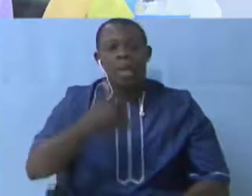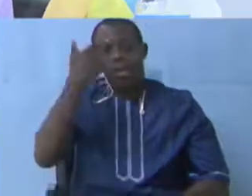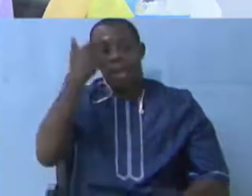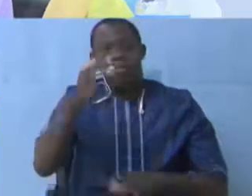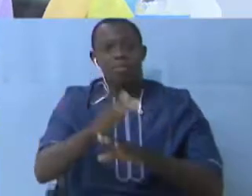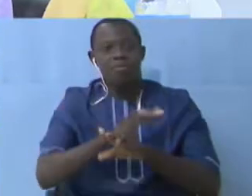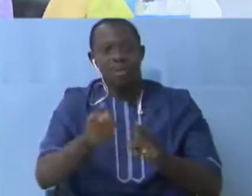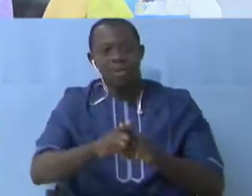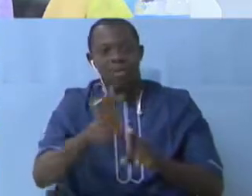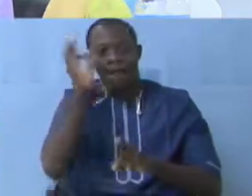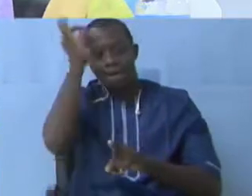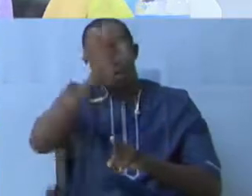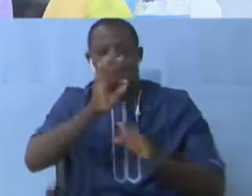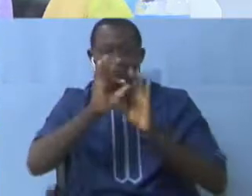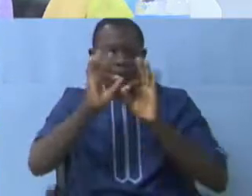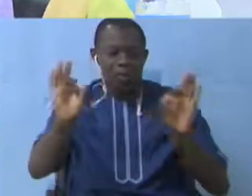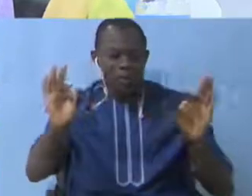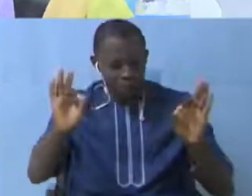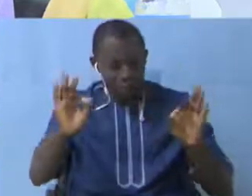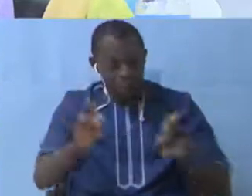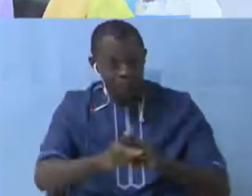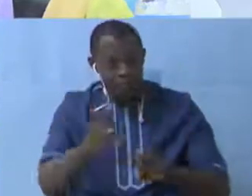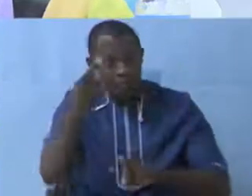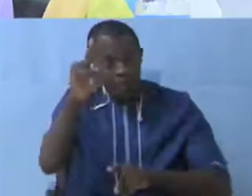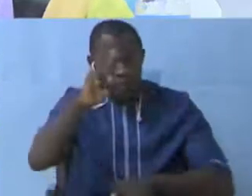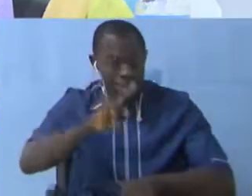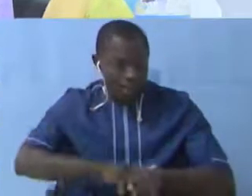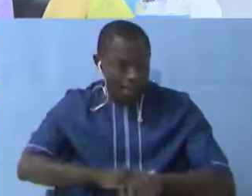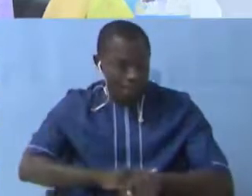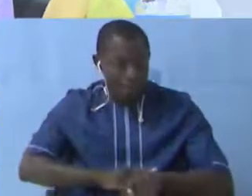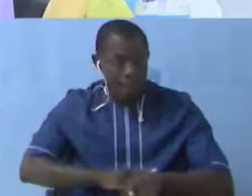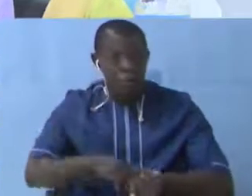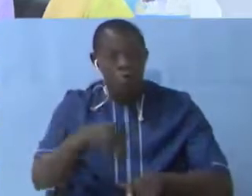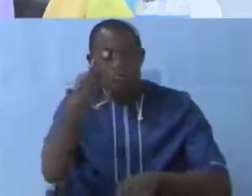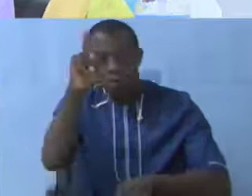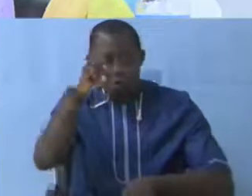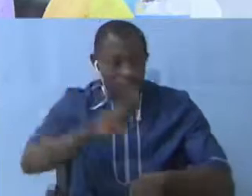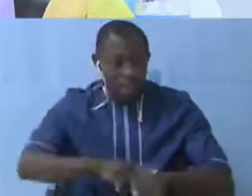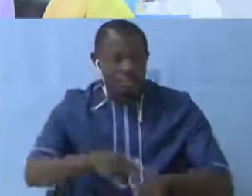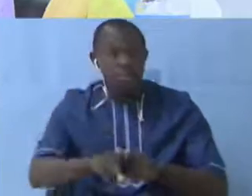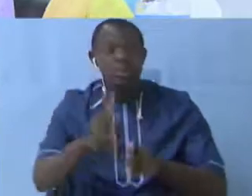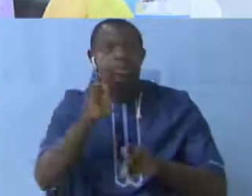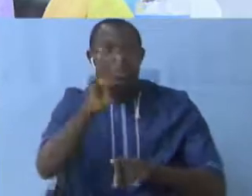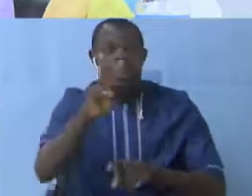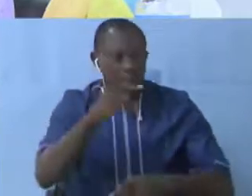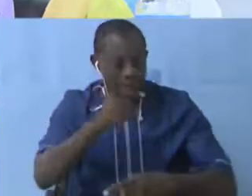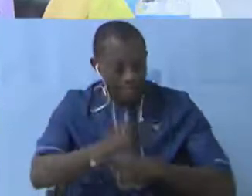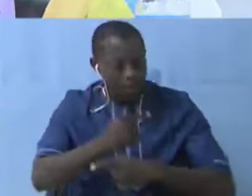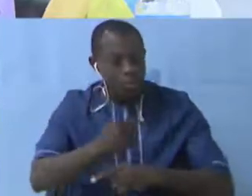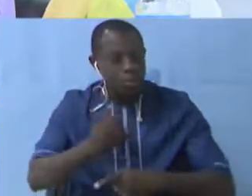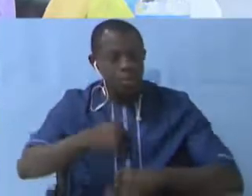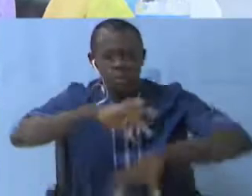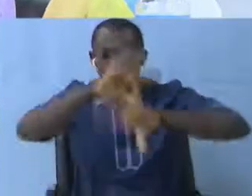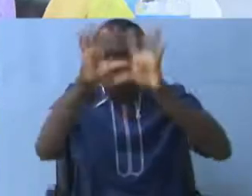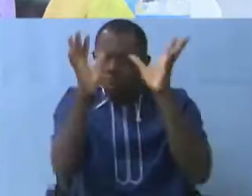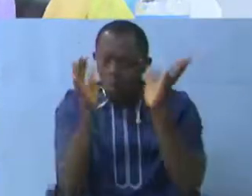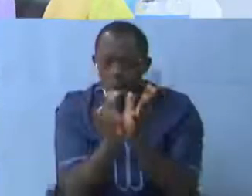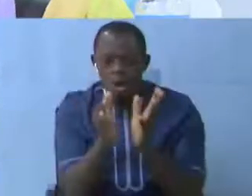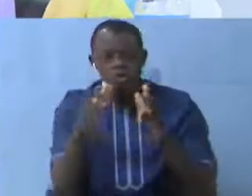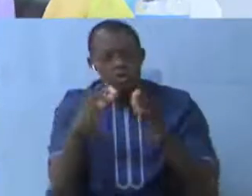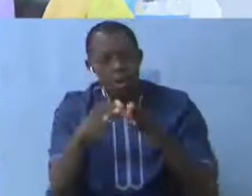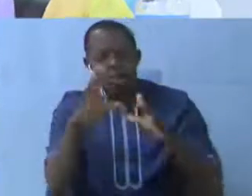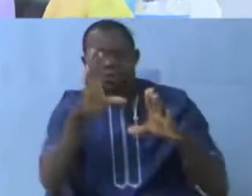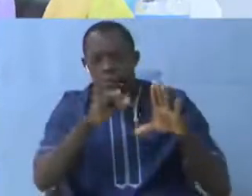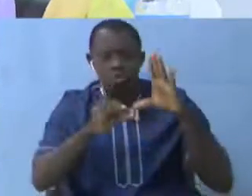what the past, but for the first time I've seen Gambians all together, coming together,